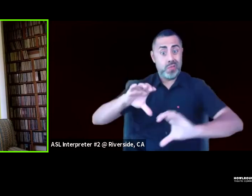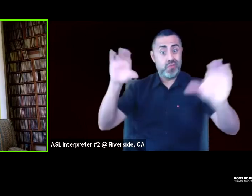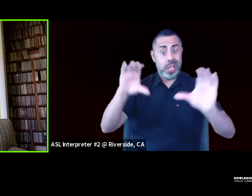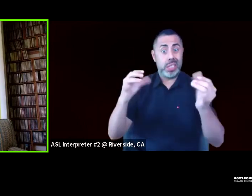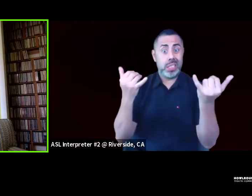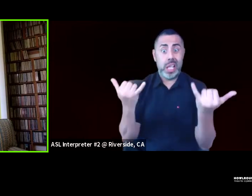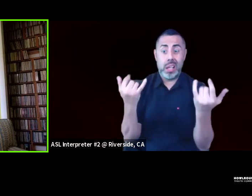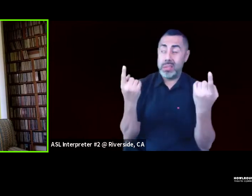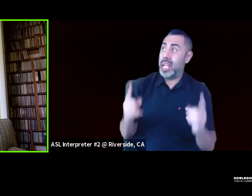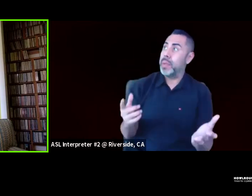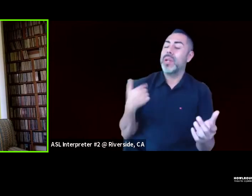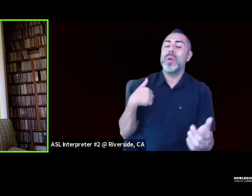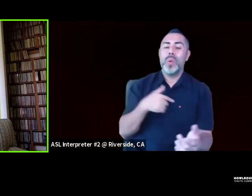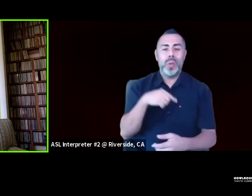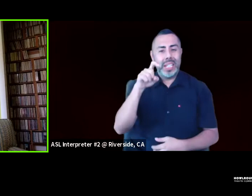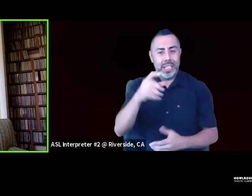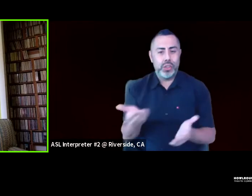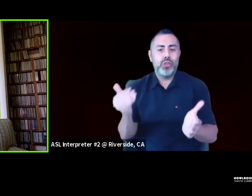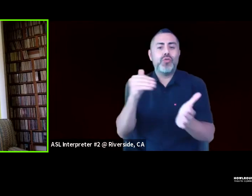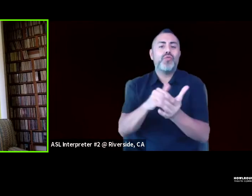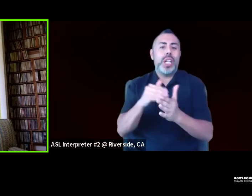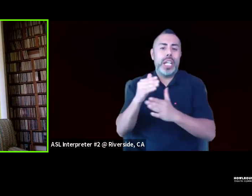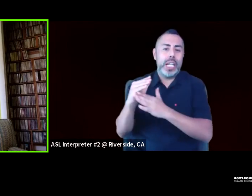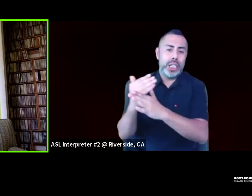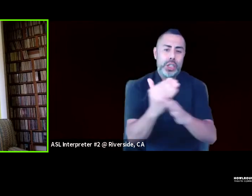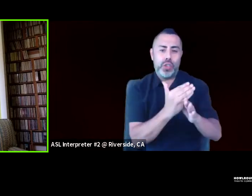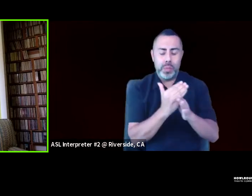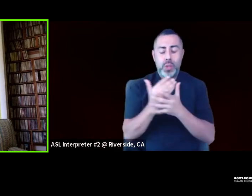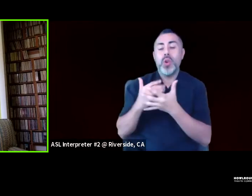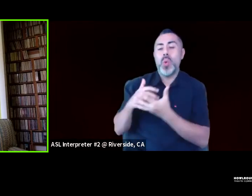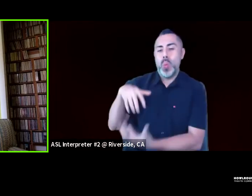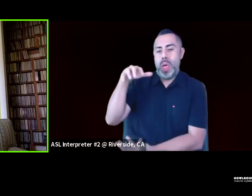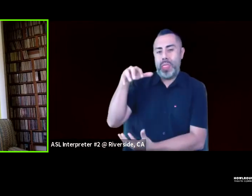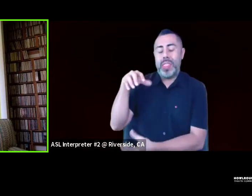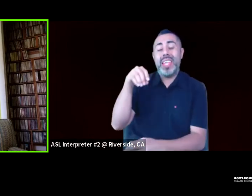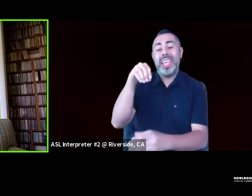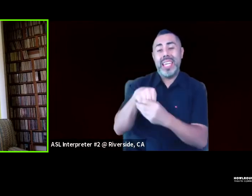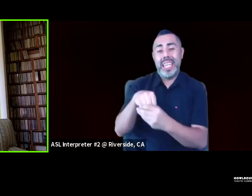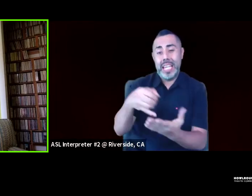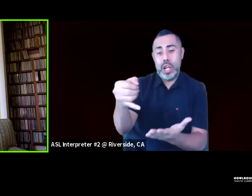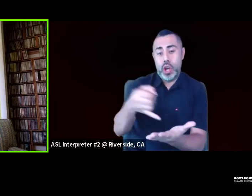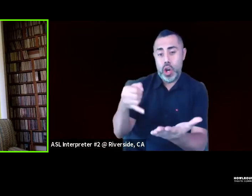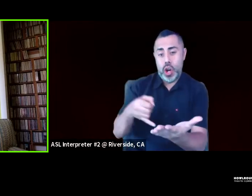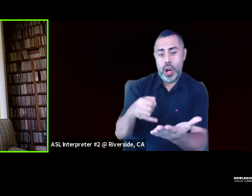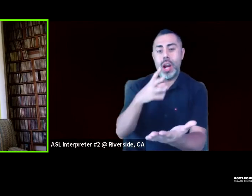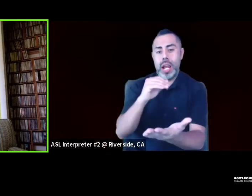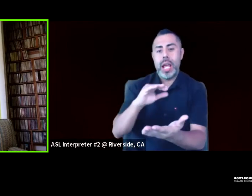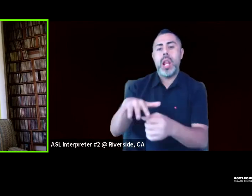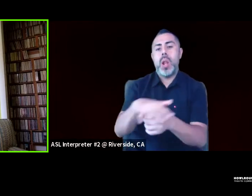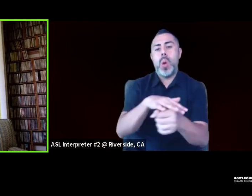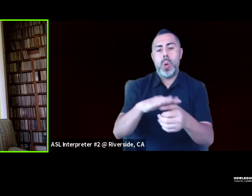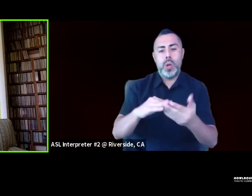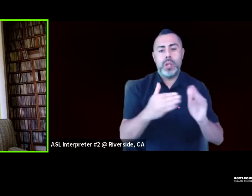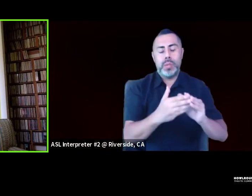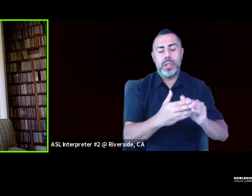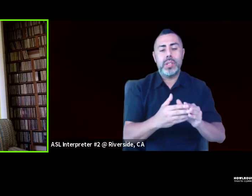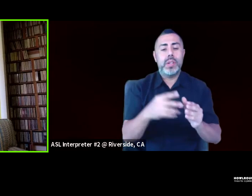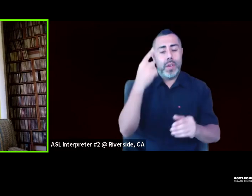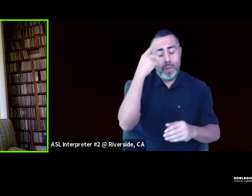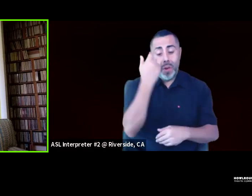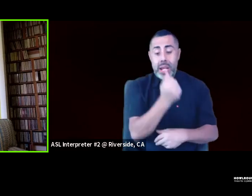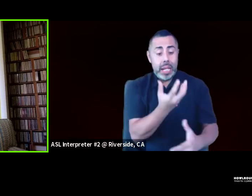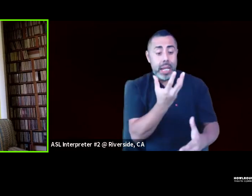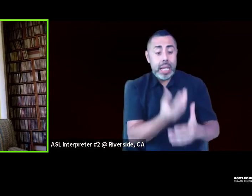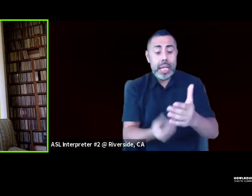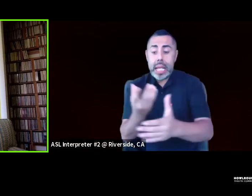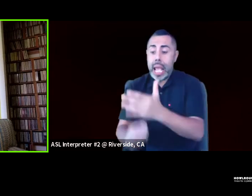our arts communities and local communities to fill the gaps of government programs and provide assistance